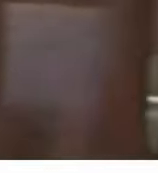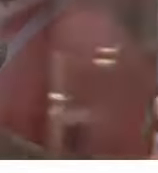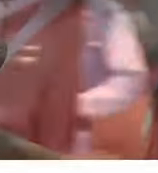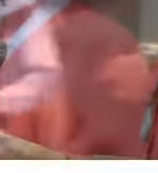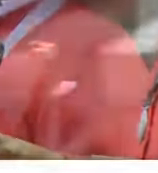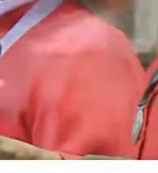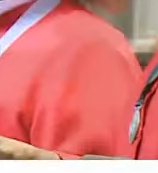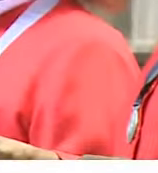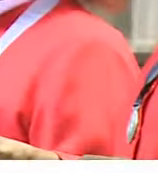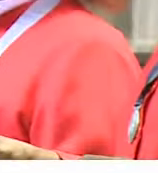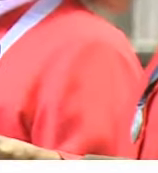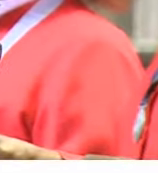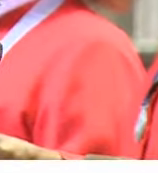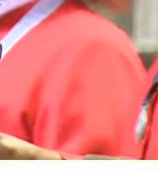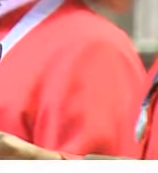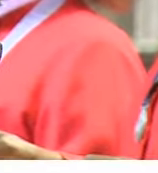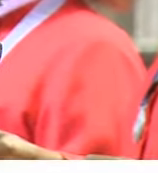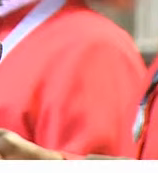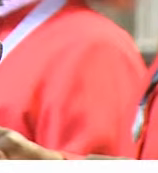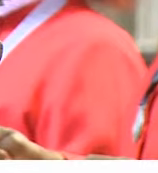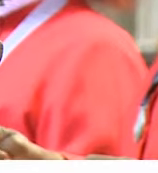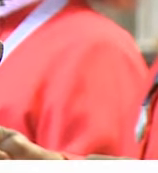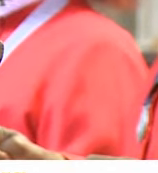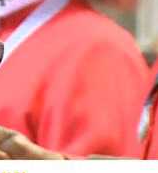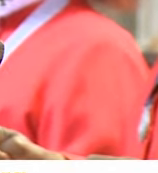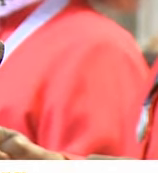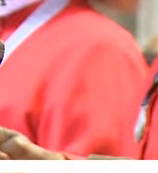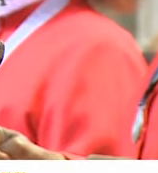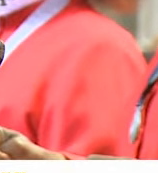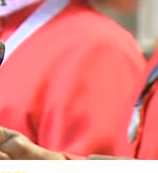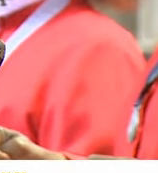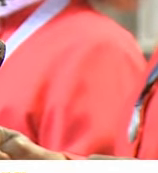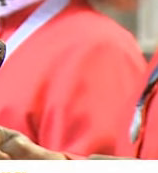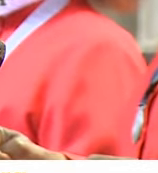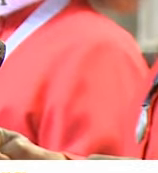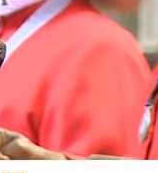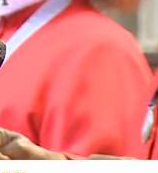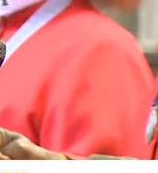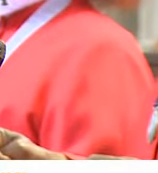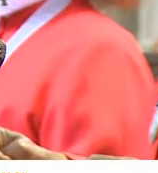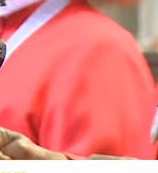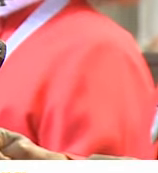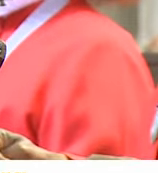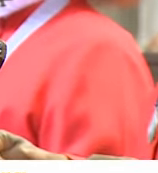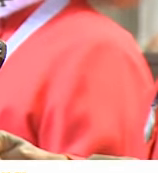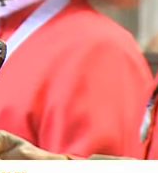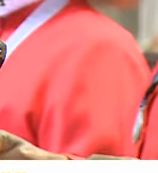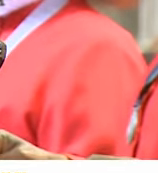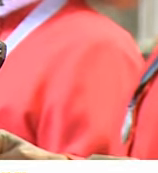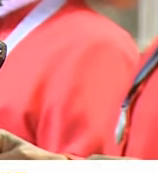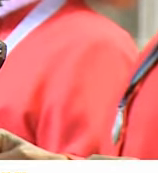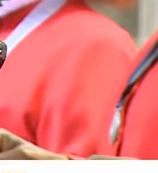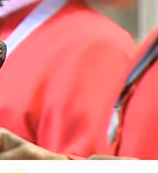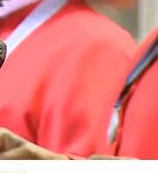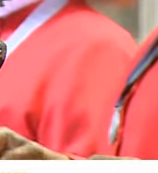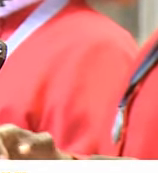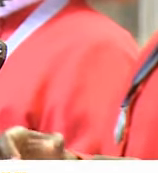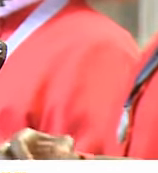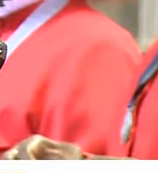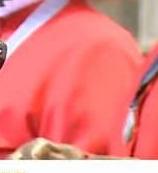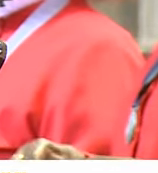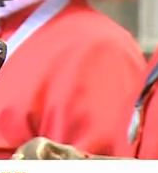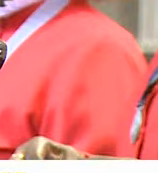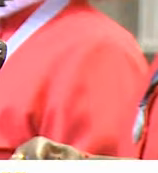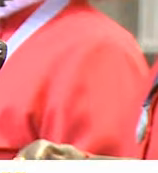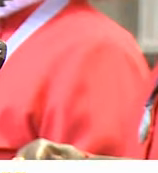sin, that we may evermore live with you in the joy of his risen life. In your name we